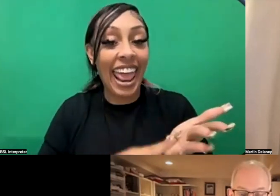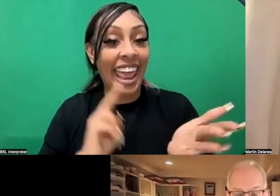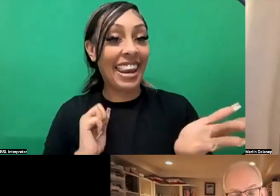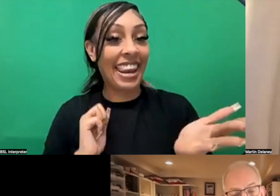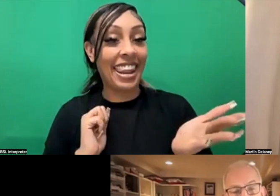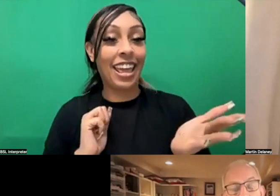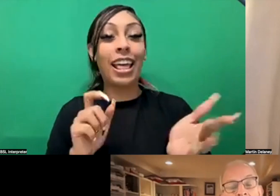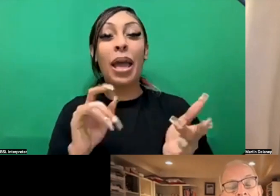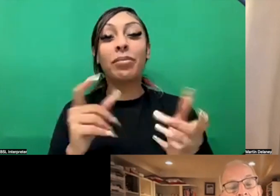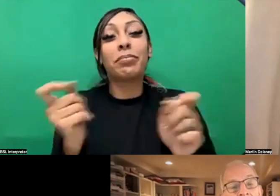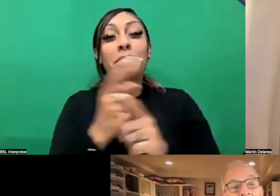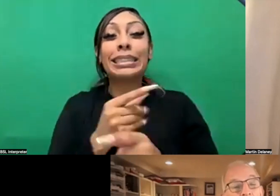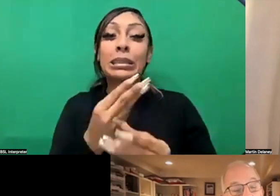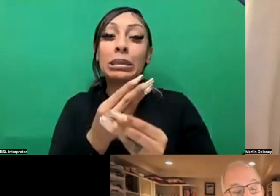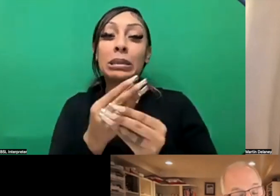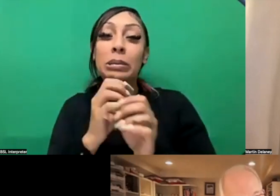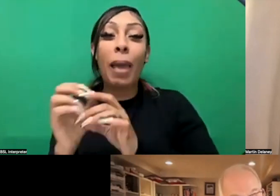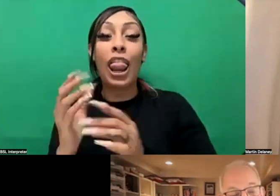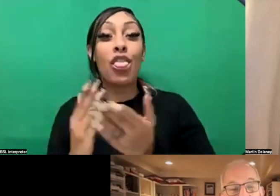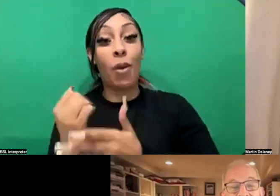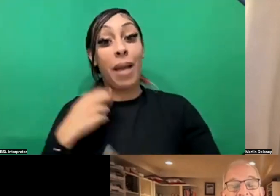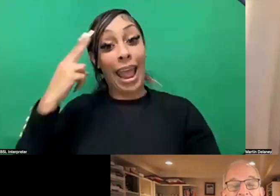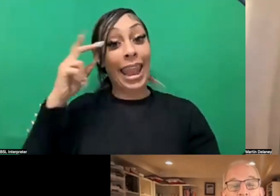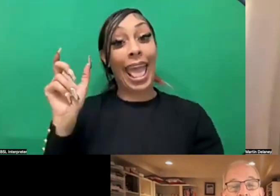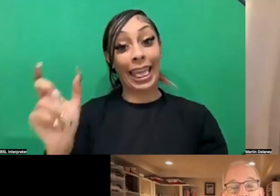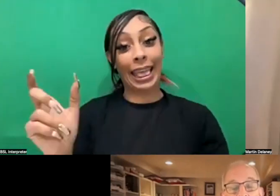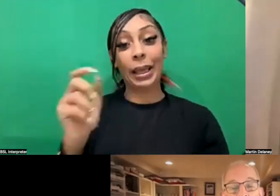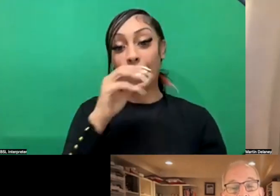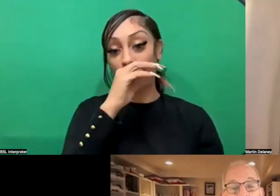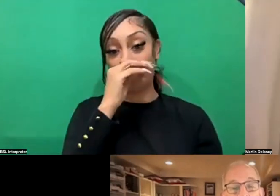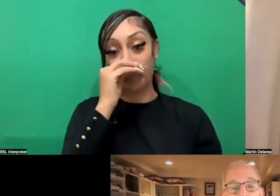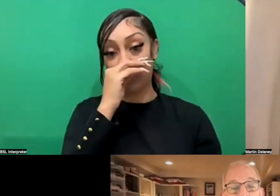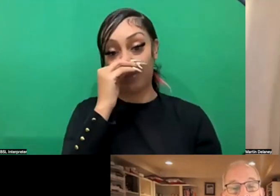Adrenalinn. And what Adrenaline did was